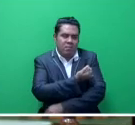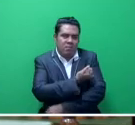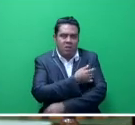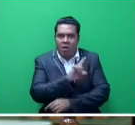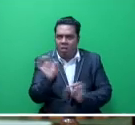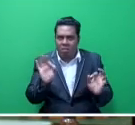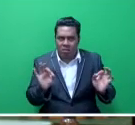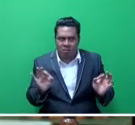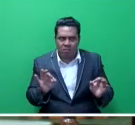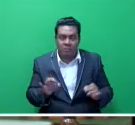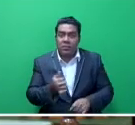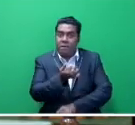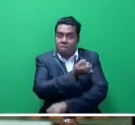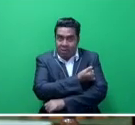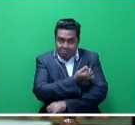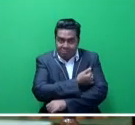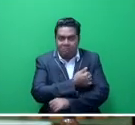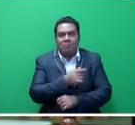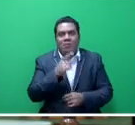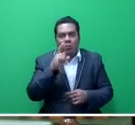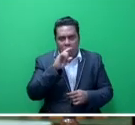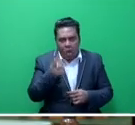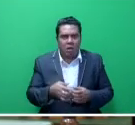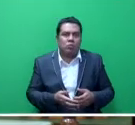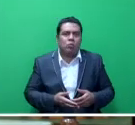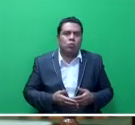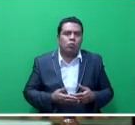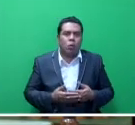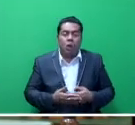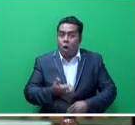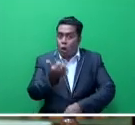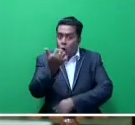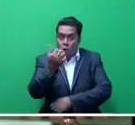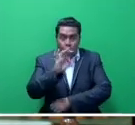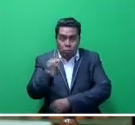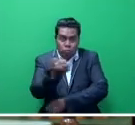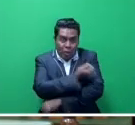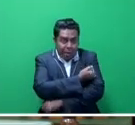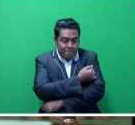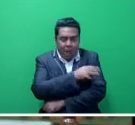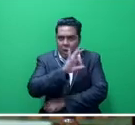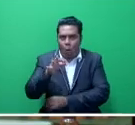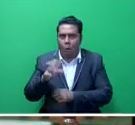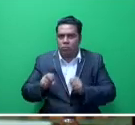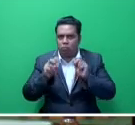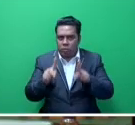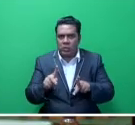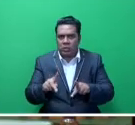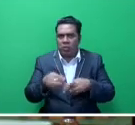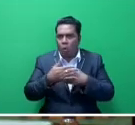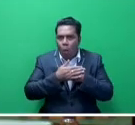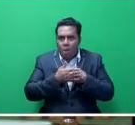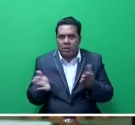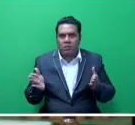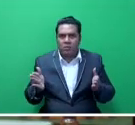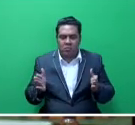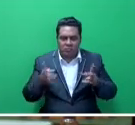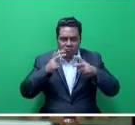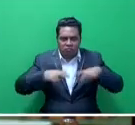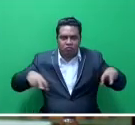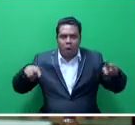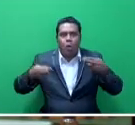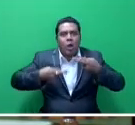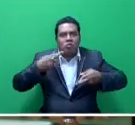cannot mount an economic recovery. No jabs, no opportunities. No reopening of stadiums, restaurants